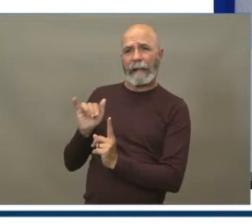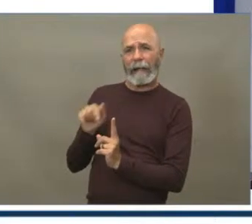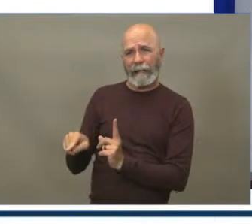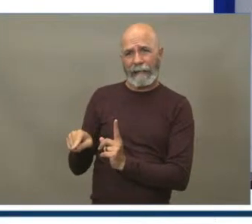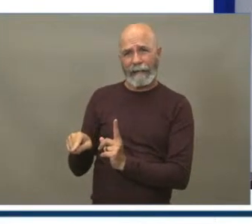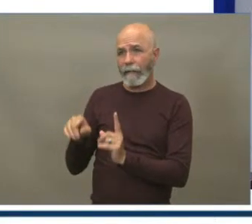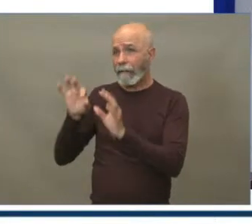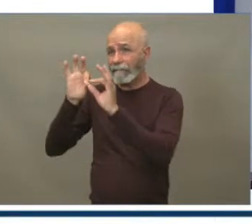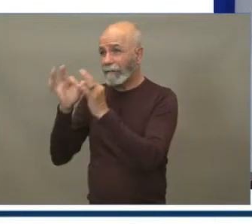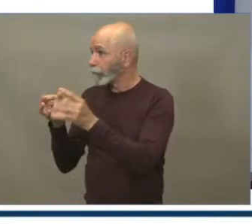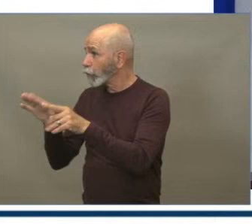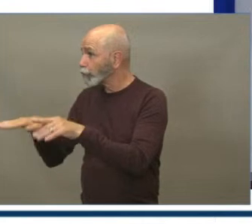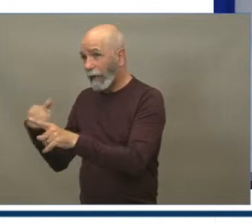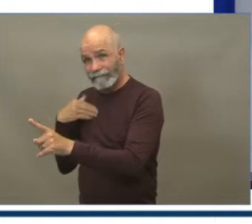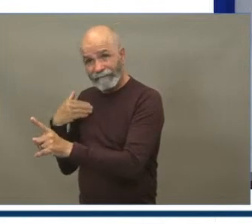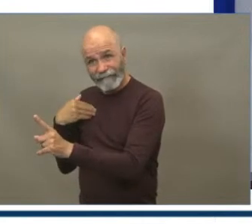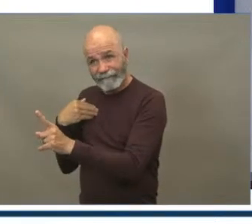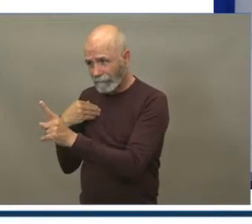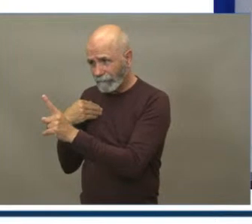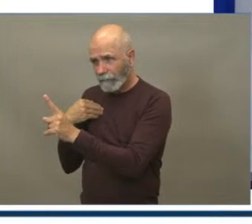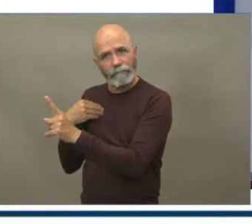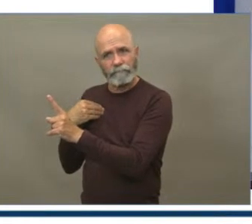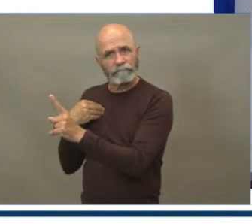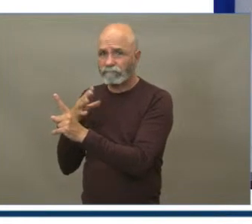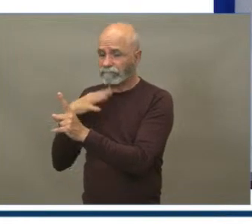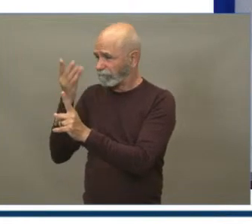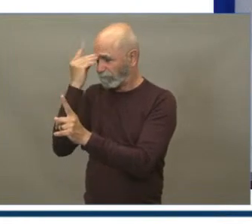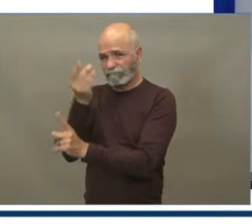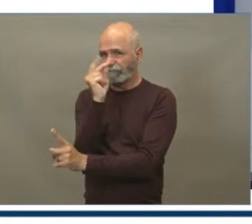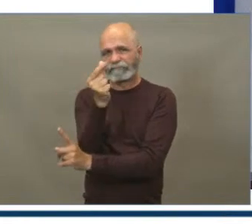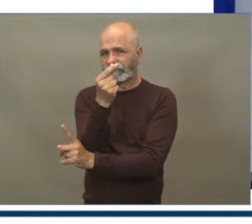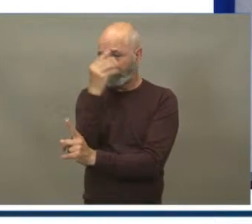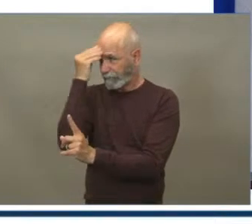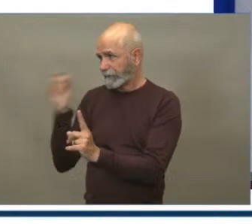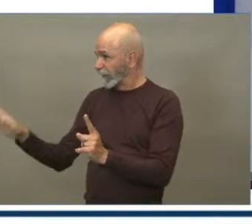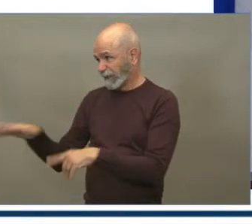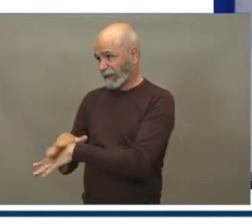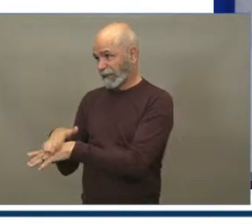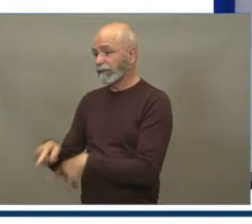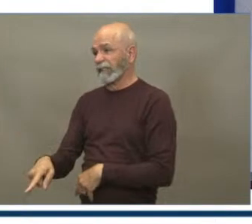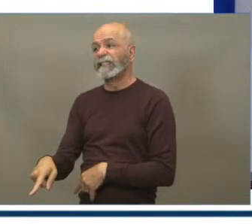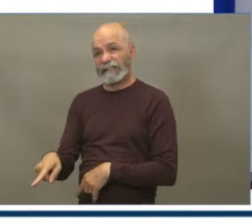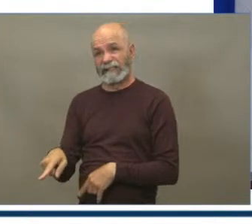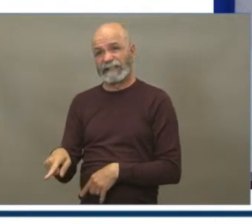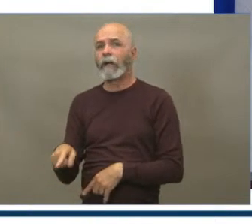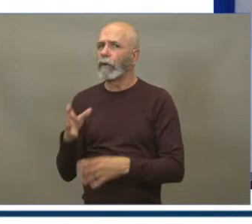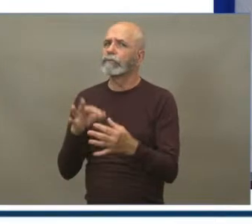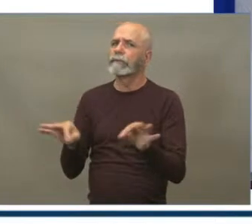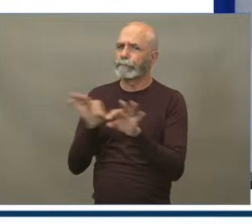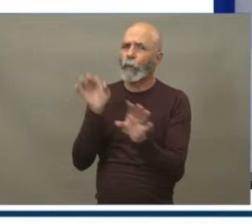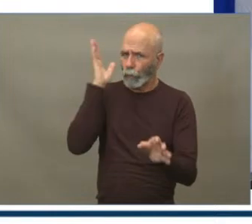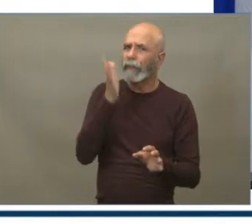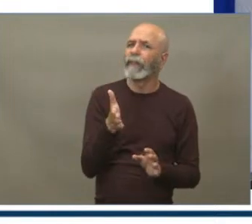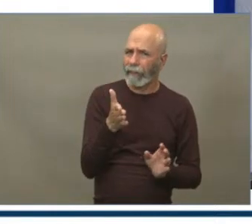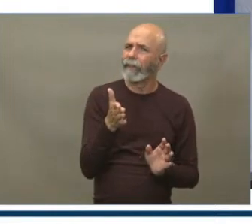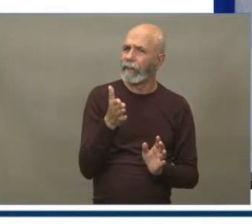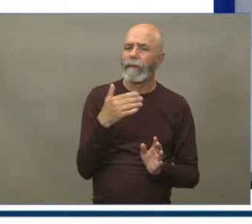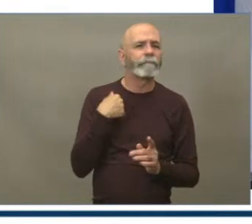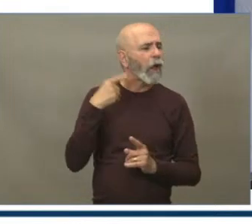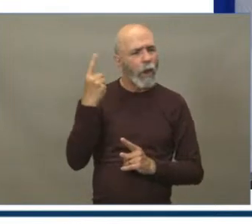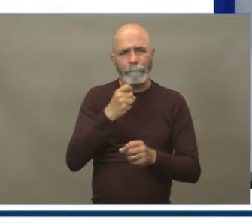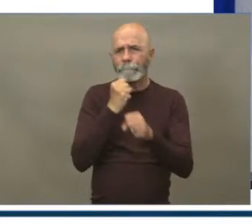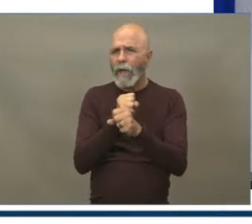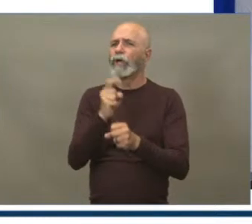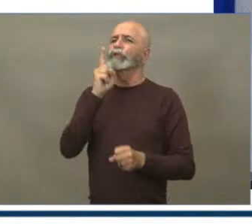care center are notified immediately. So I think that that's an important step that we take, and we continue to make sure that we have